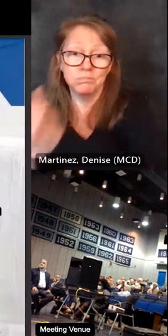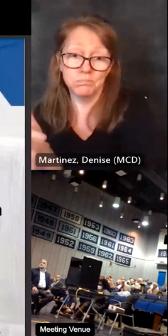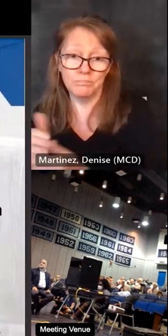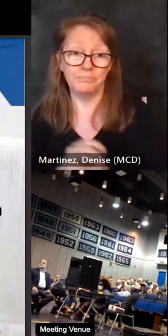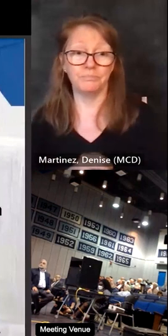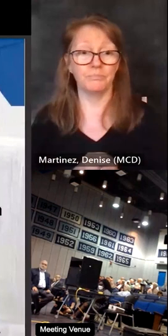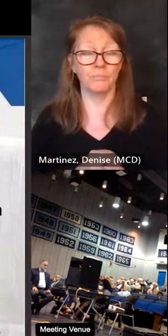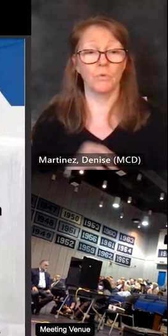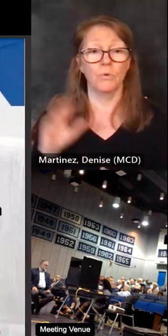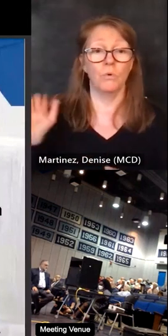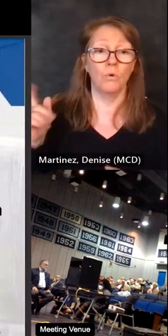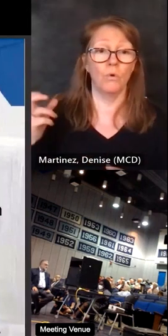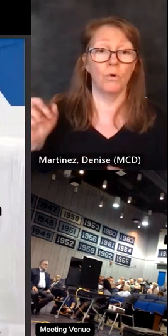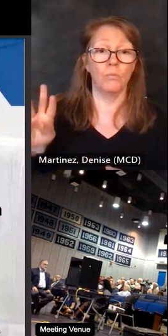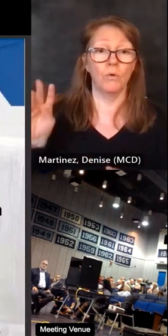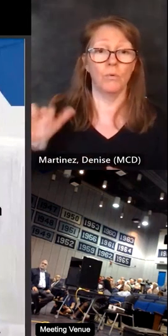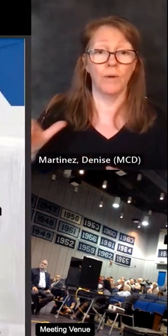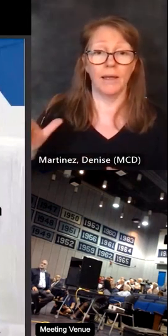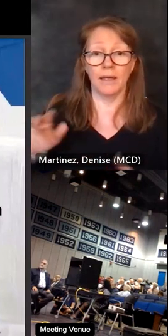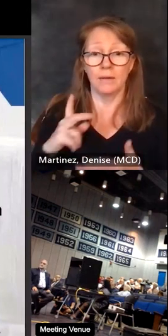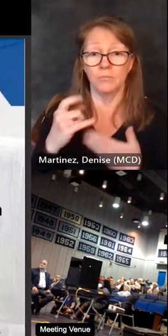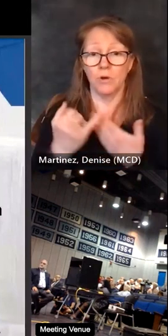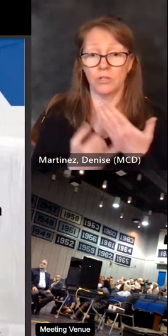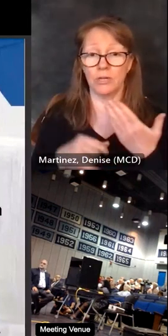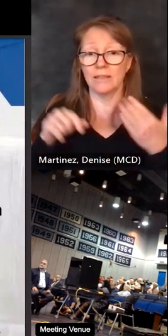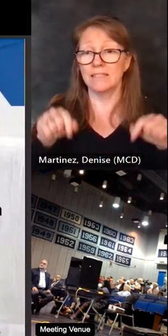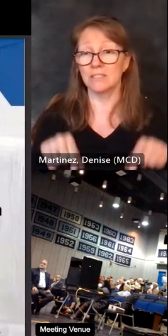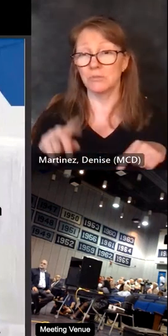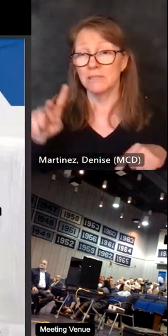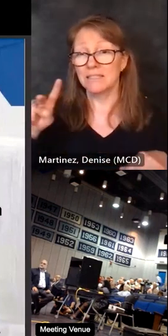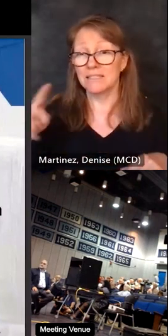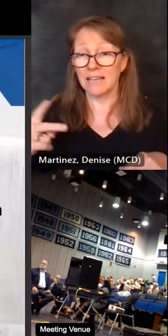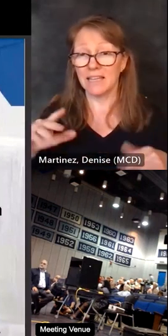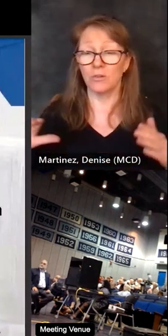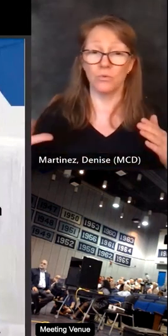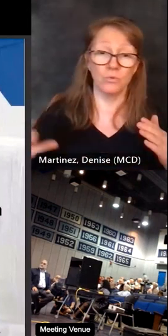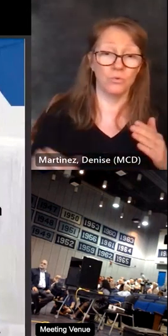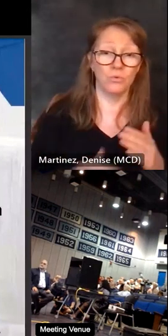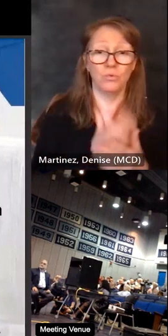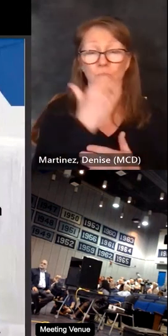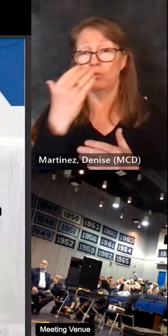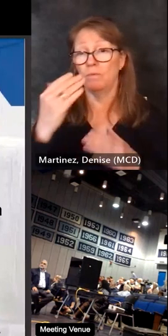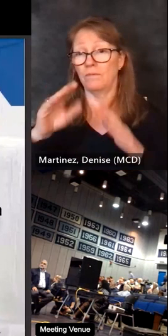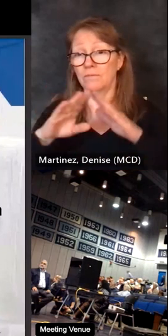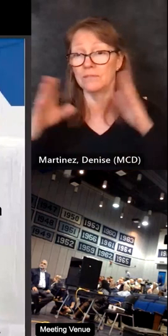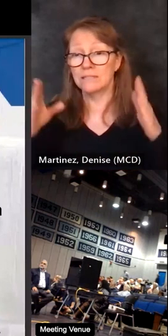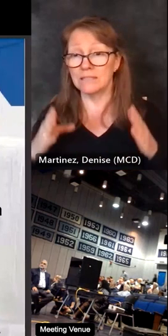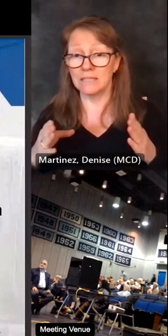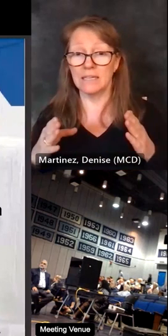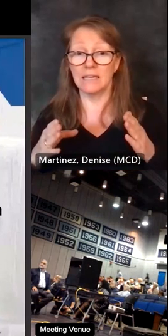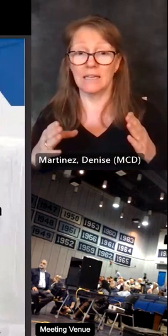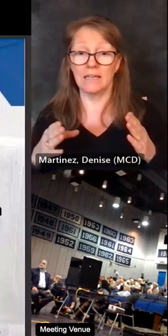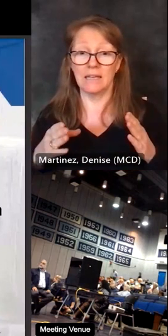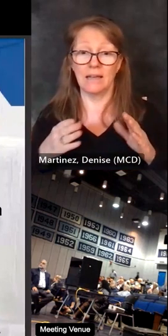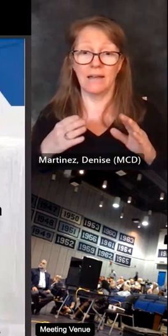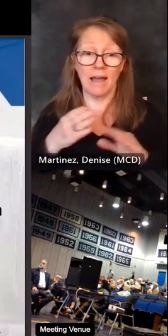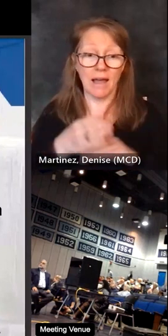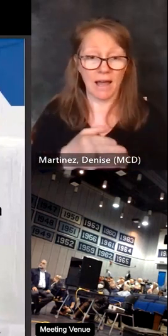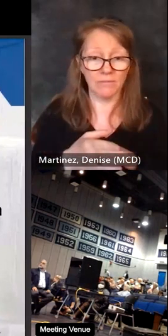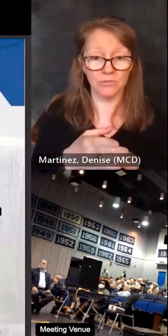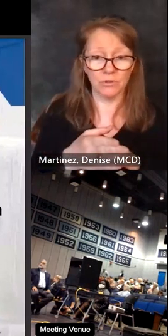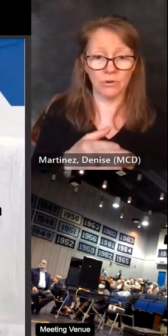project, this is going to be the second fully new facility that we're building after the Quincy facility. And the reason